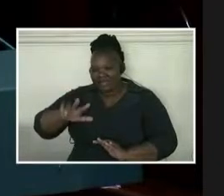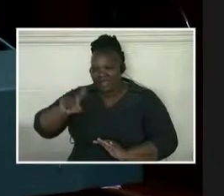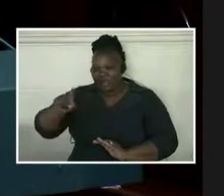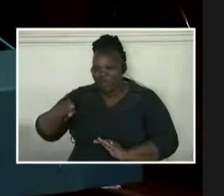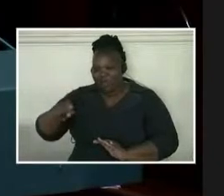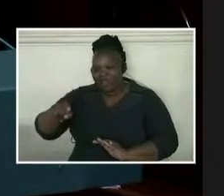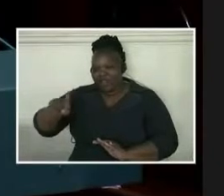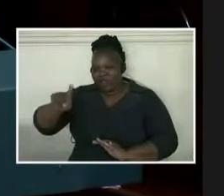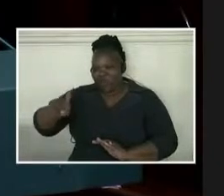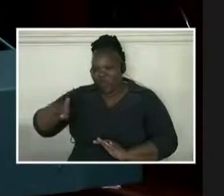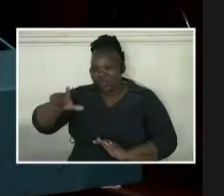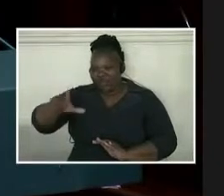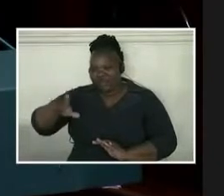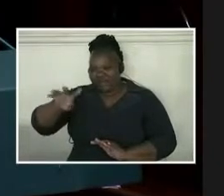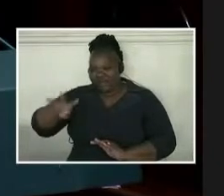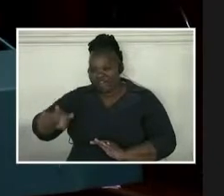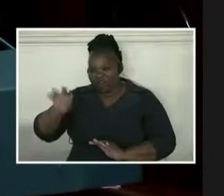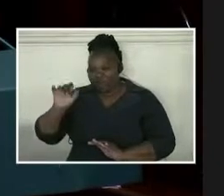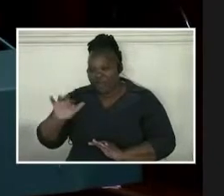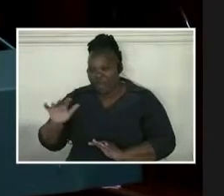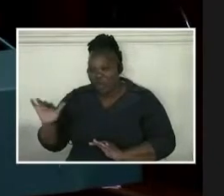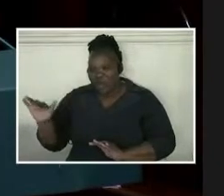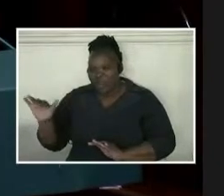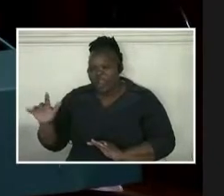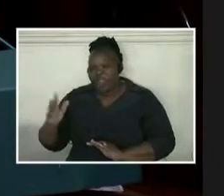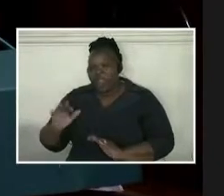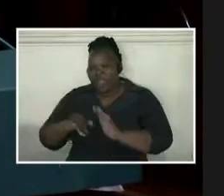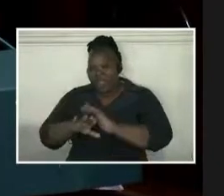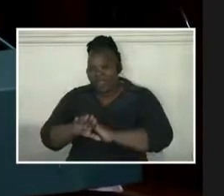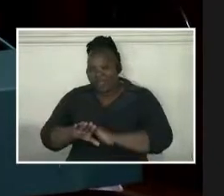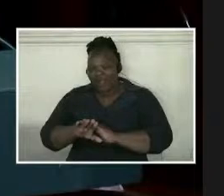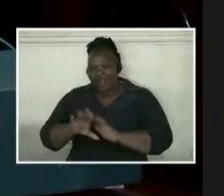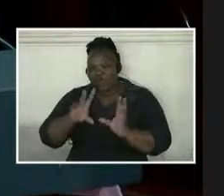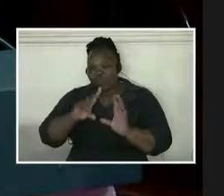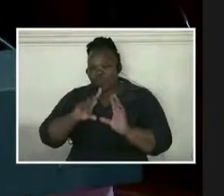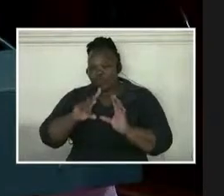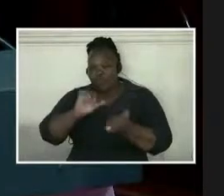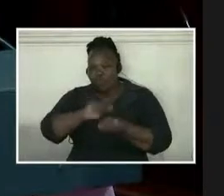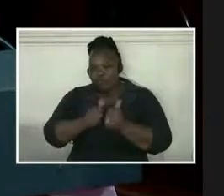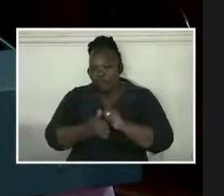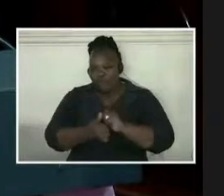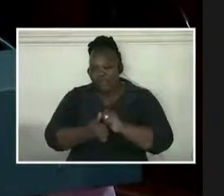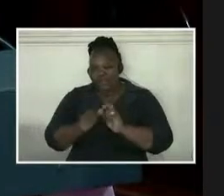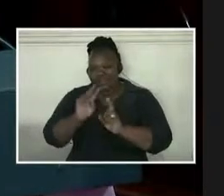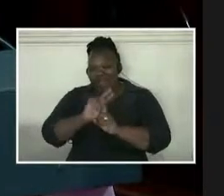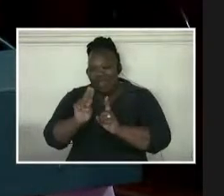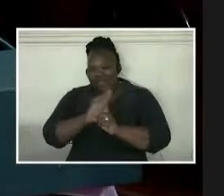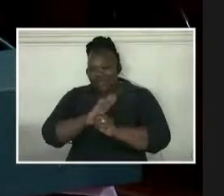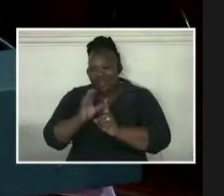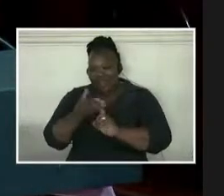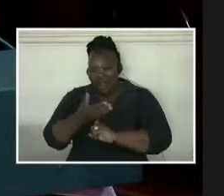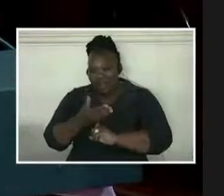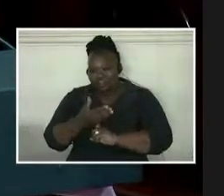378.174 million now that it is under sports arts and culture that the effect is